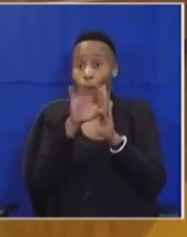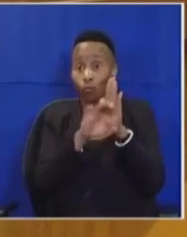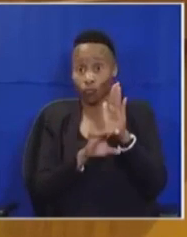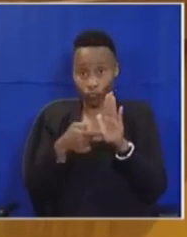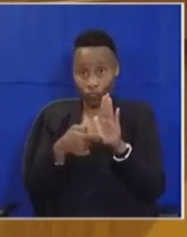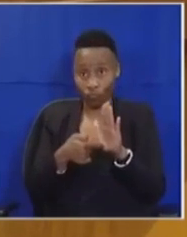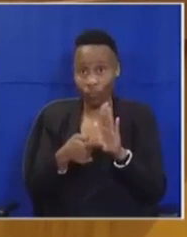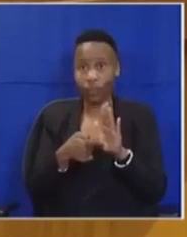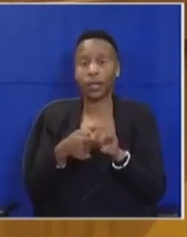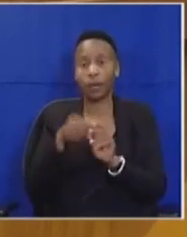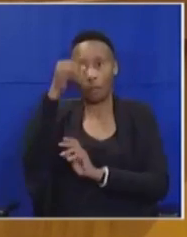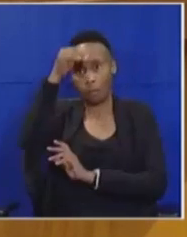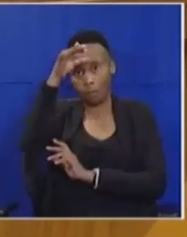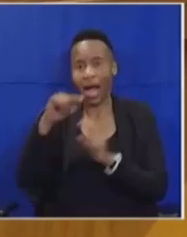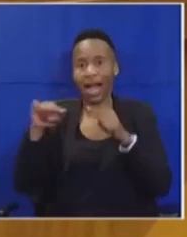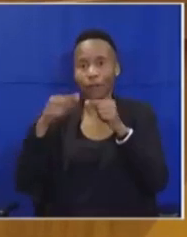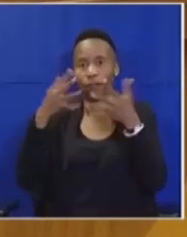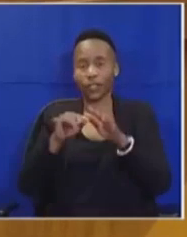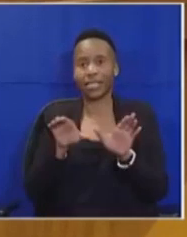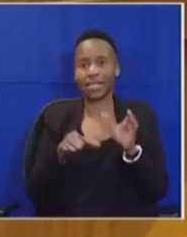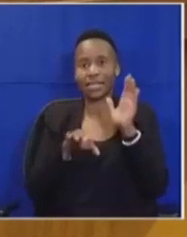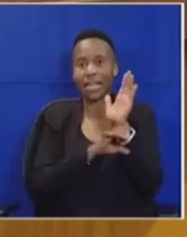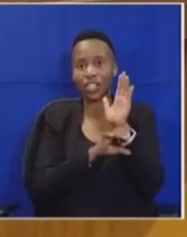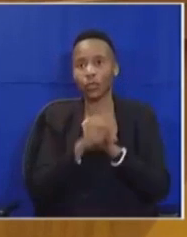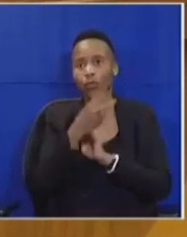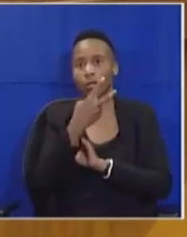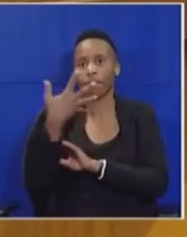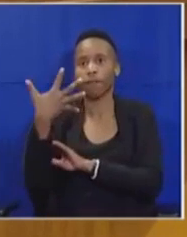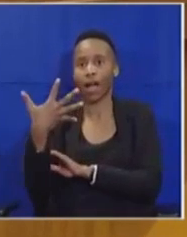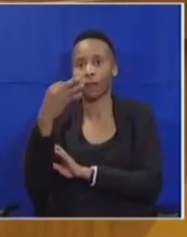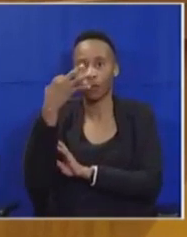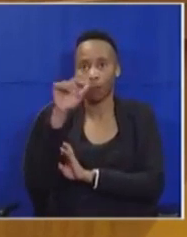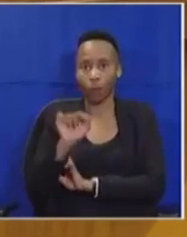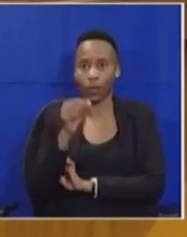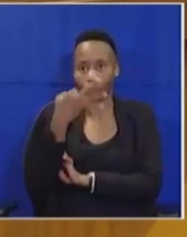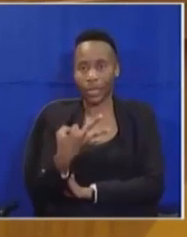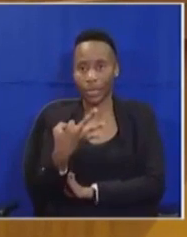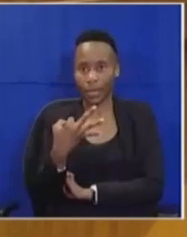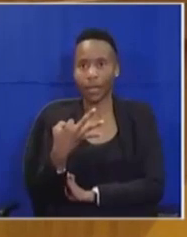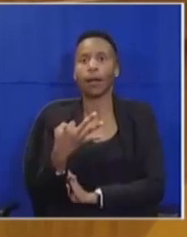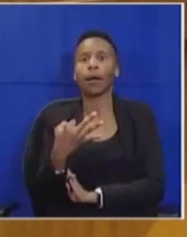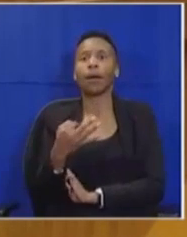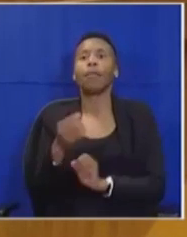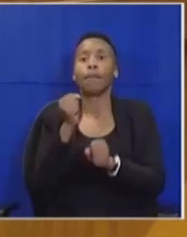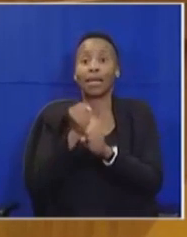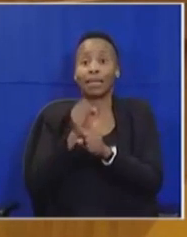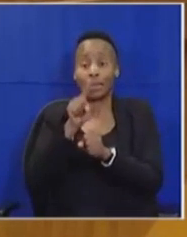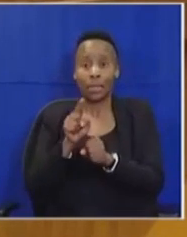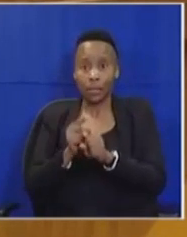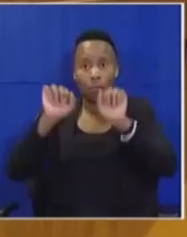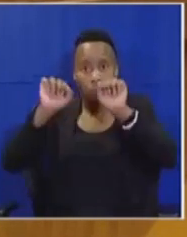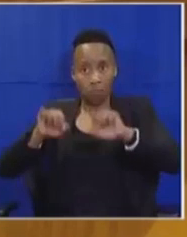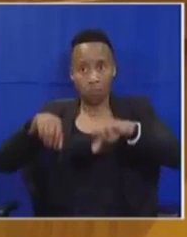that Section 25(3) makes non-compensation permissible in